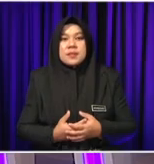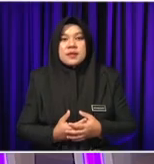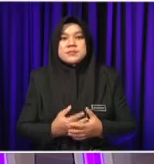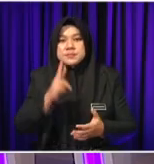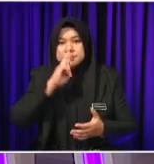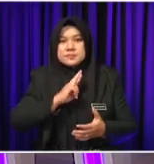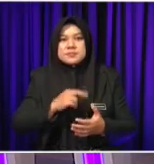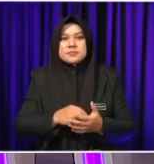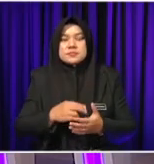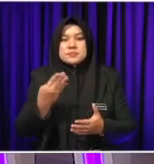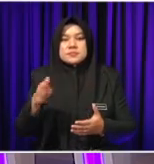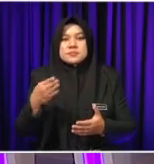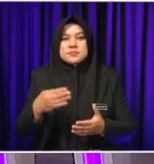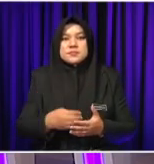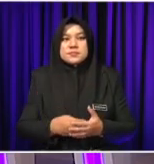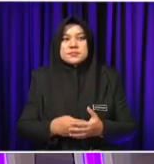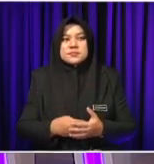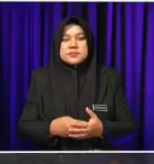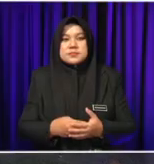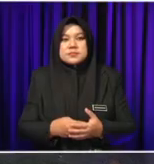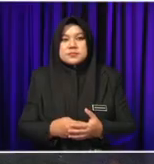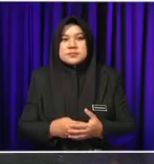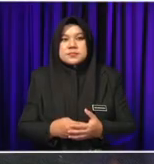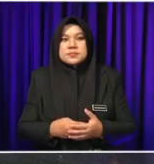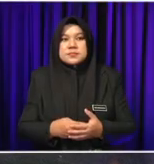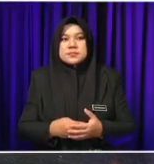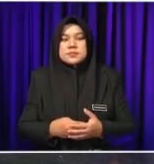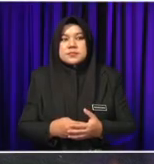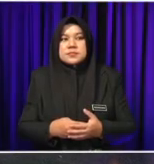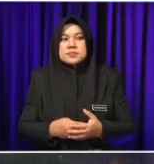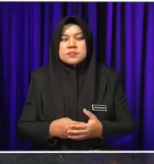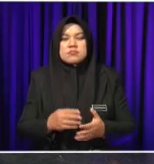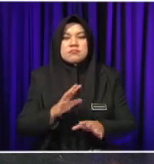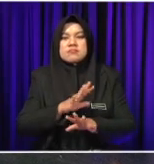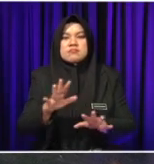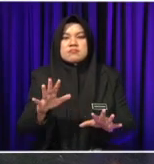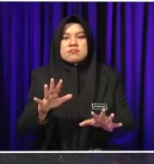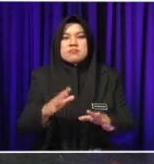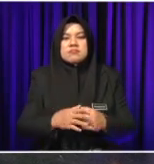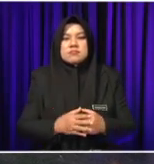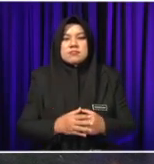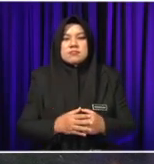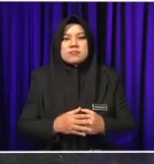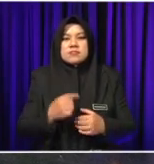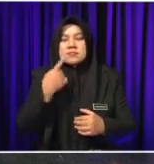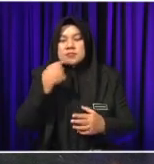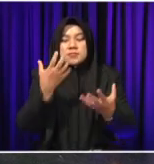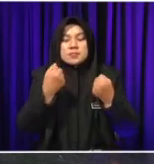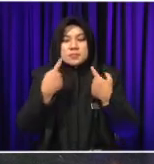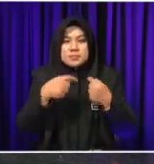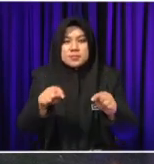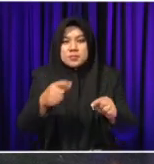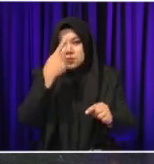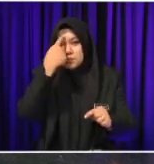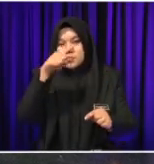red. We had blue. We didn't get white yet. Okay. Perhaps we don't have to throw the dice. Anyone wants to give it a shot